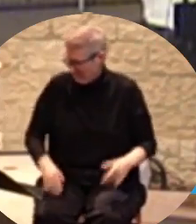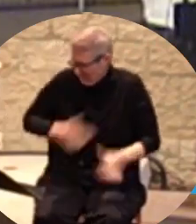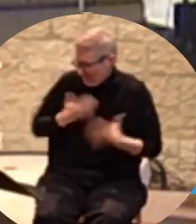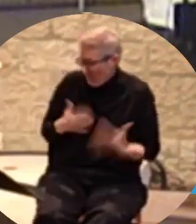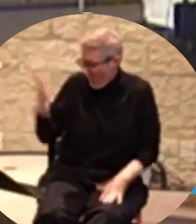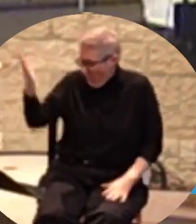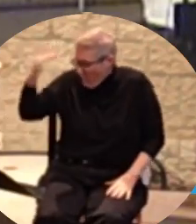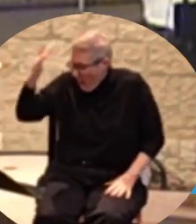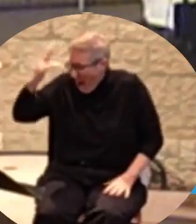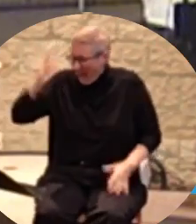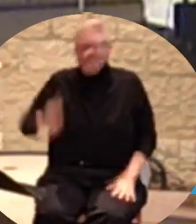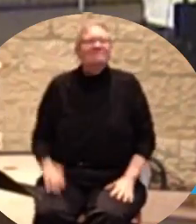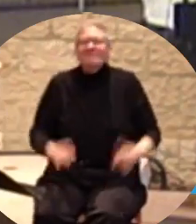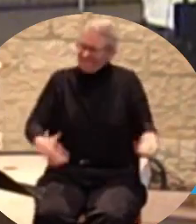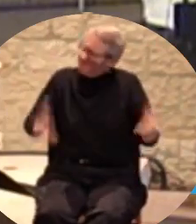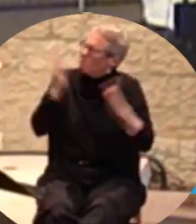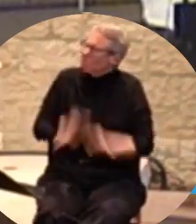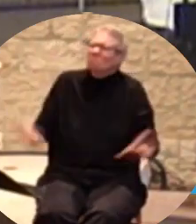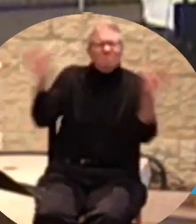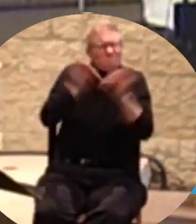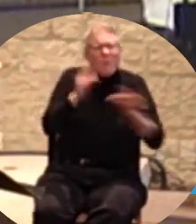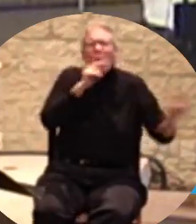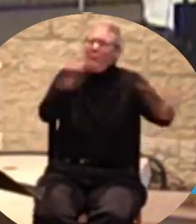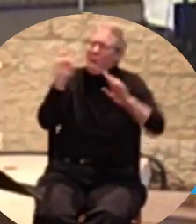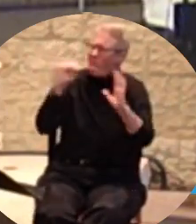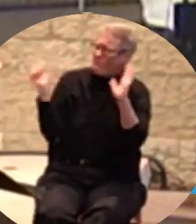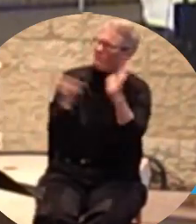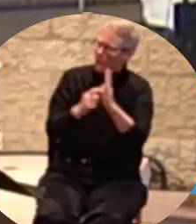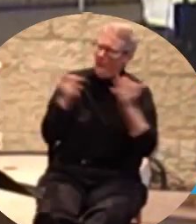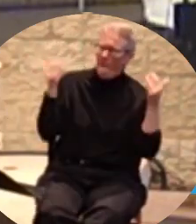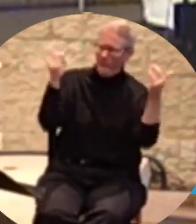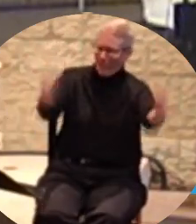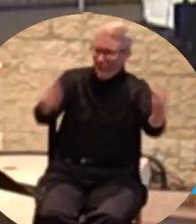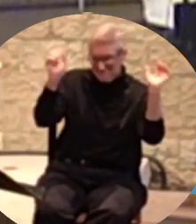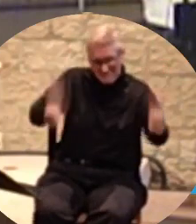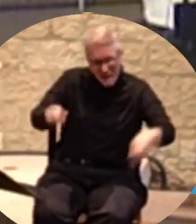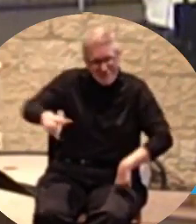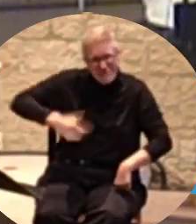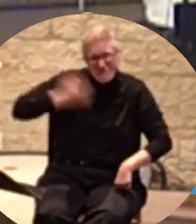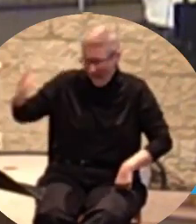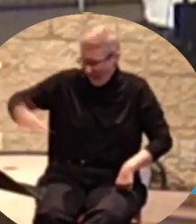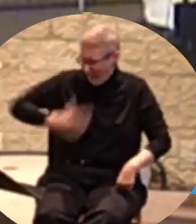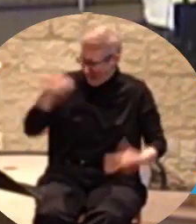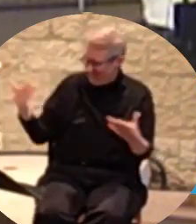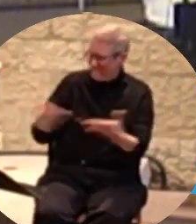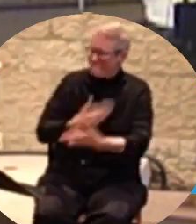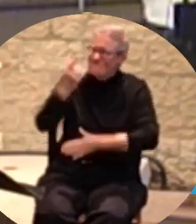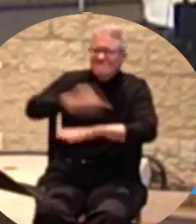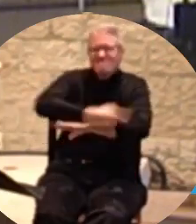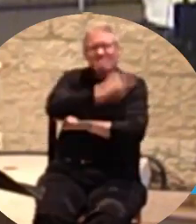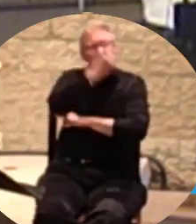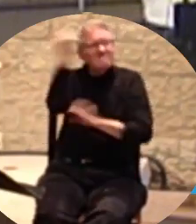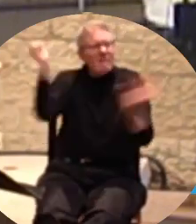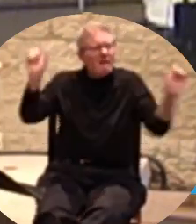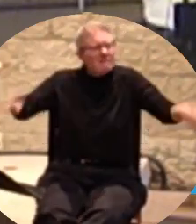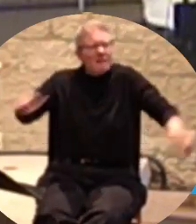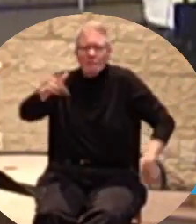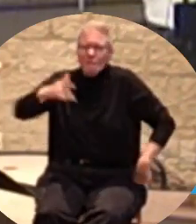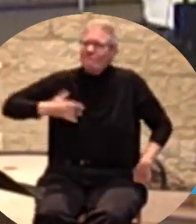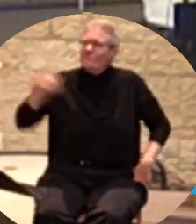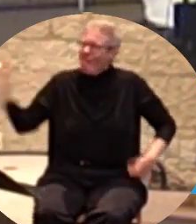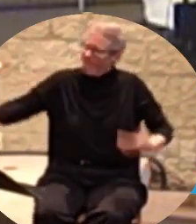yourself to check it out. Can you feel a brand new day? Can't you feel